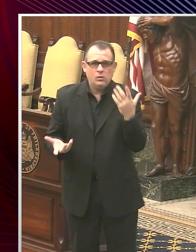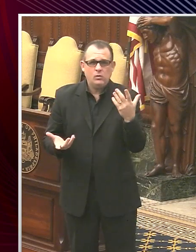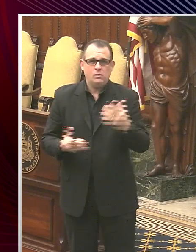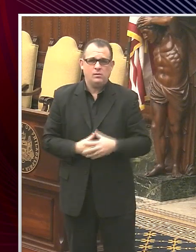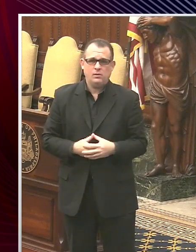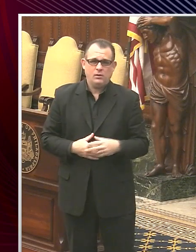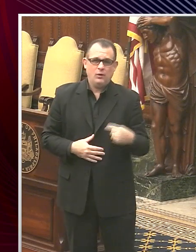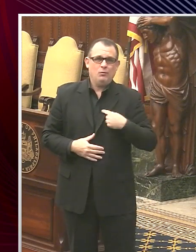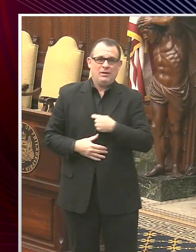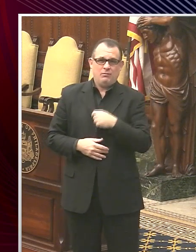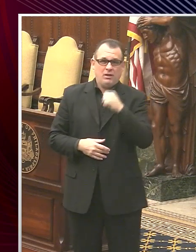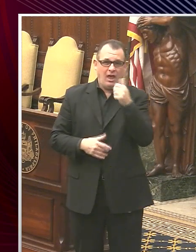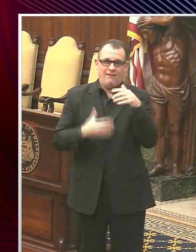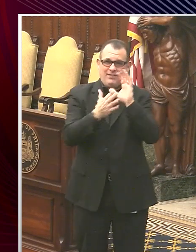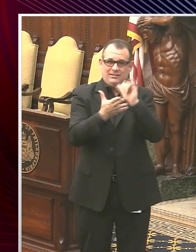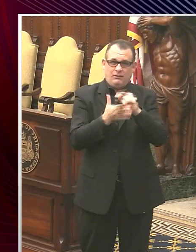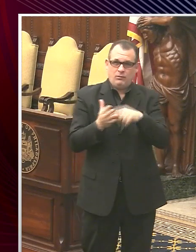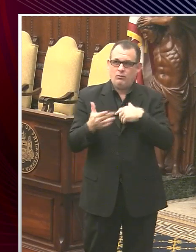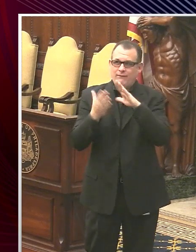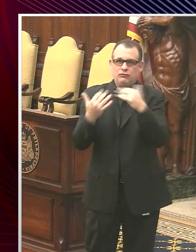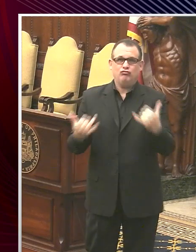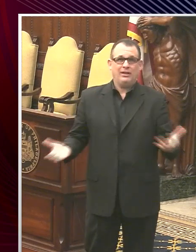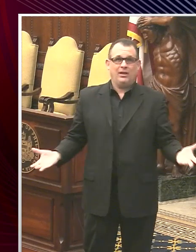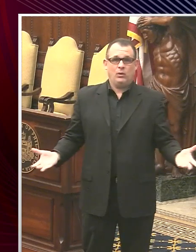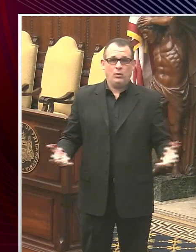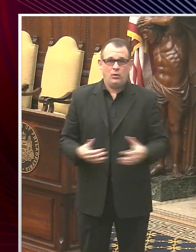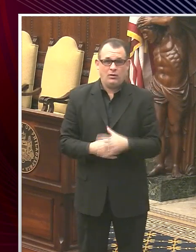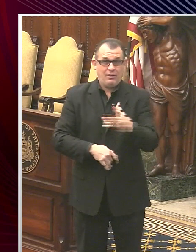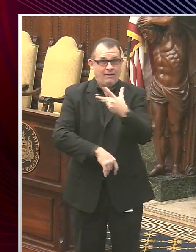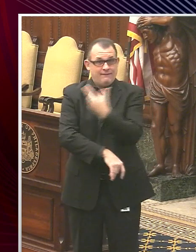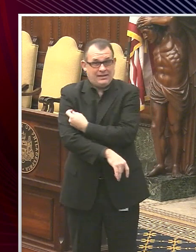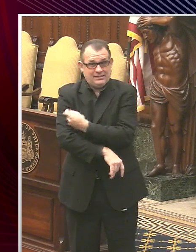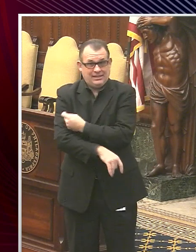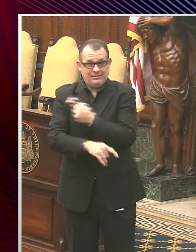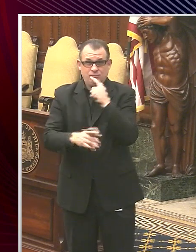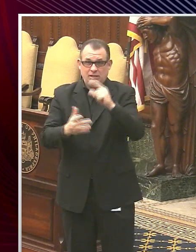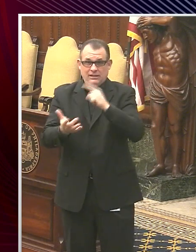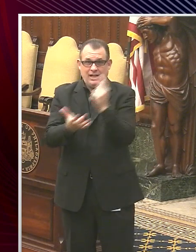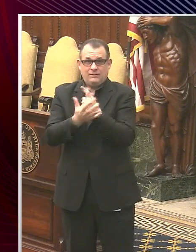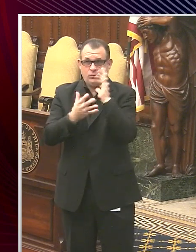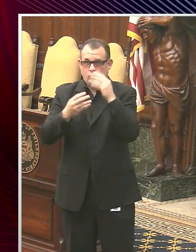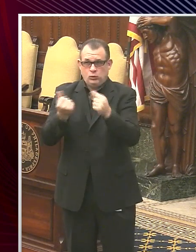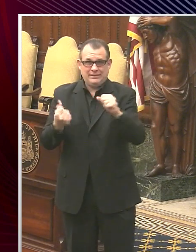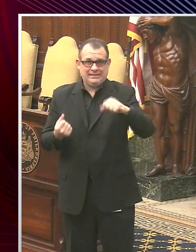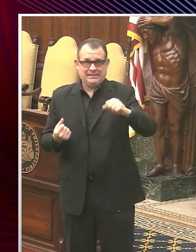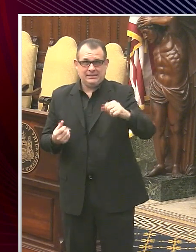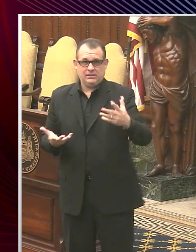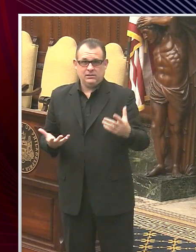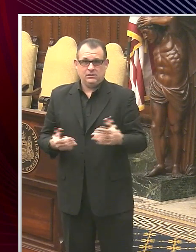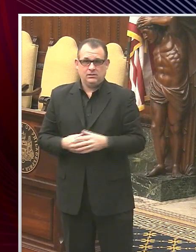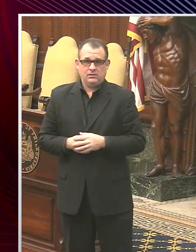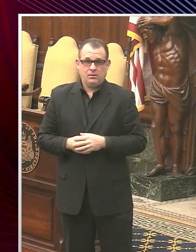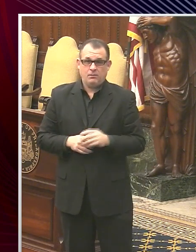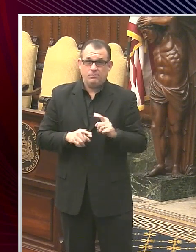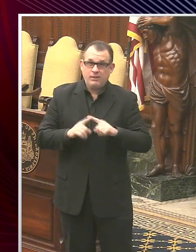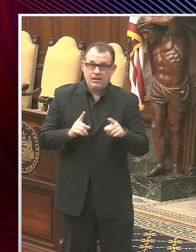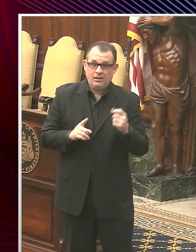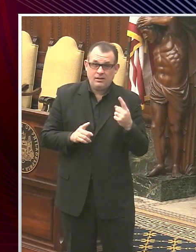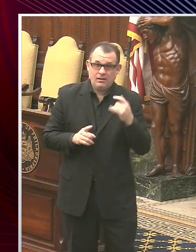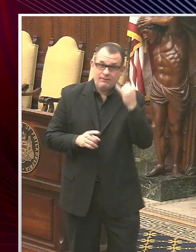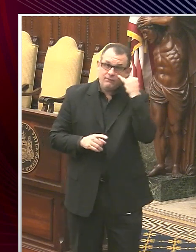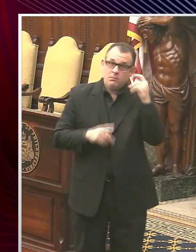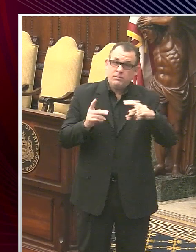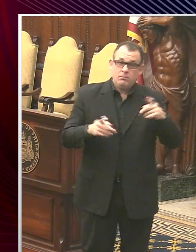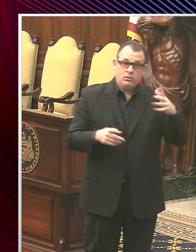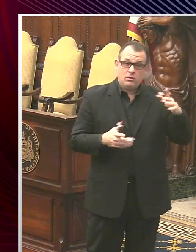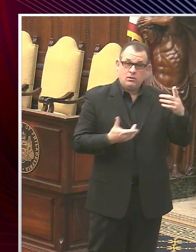more than we are now. I mean, certainly the vaccine is the long-term solution, the long-term resolution. But if people would behave